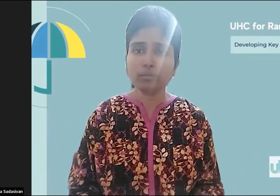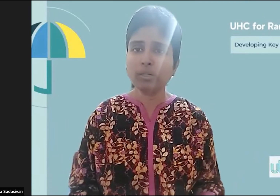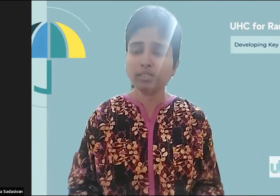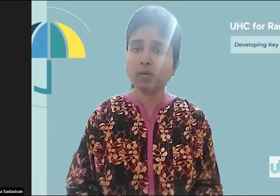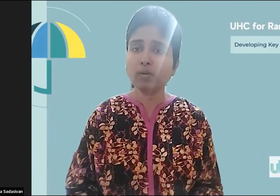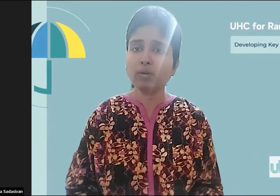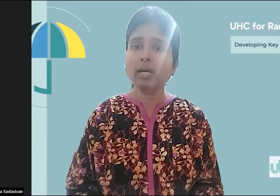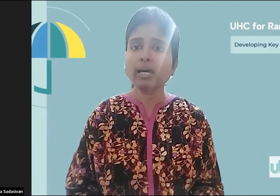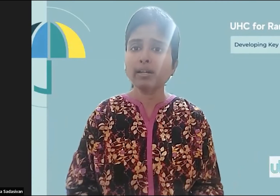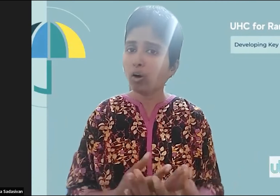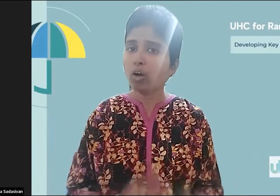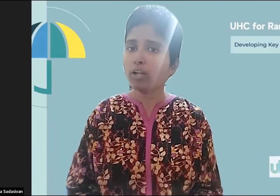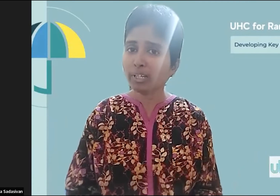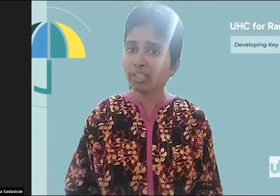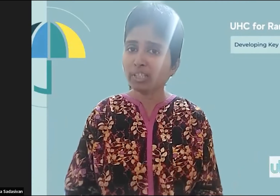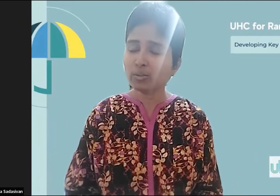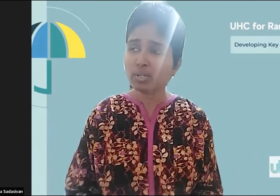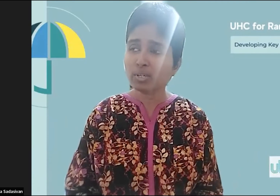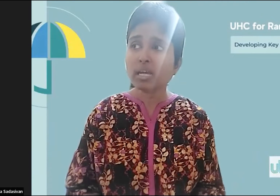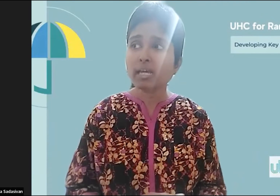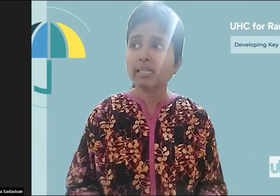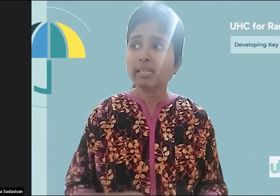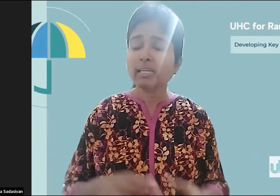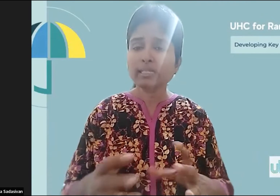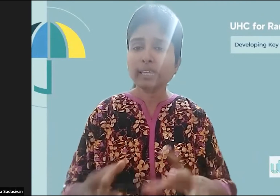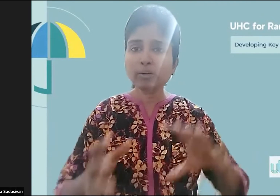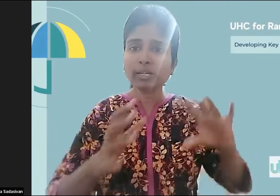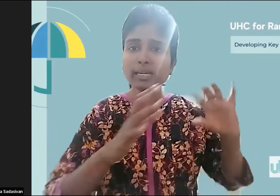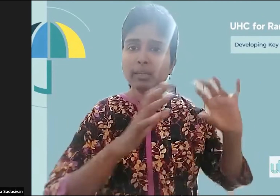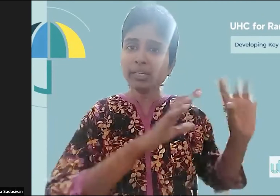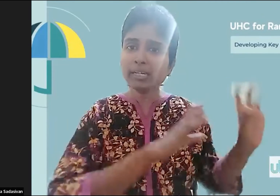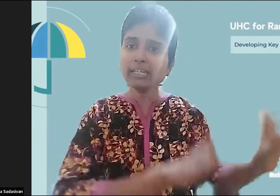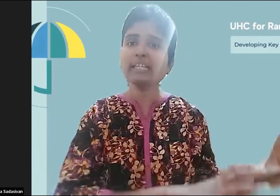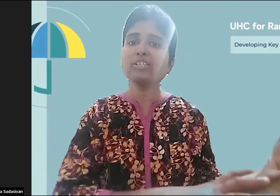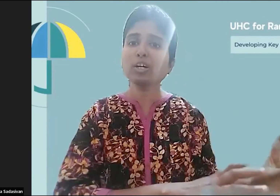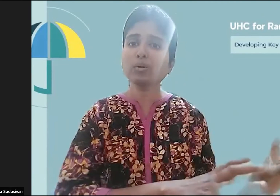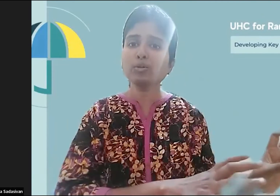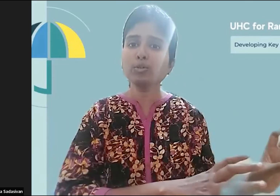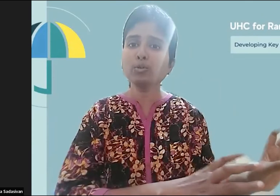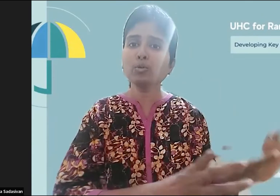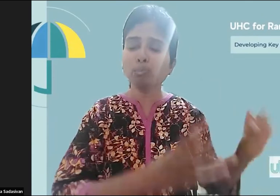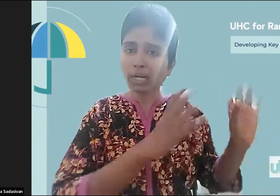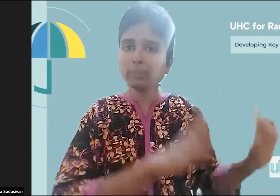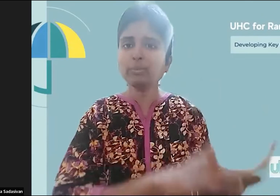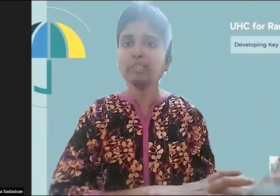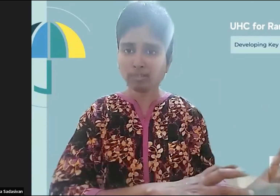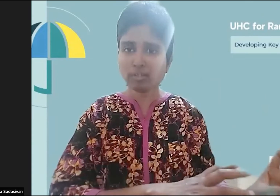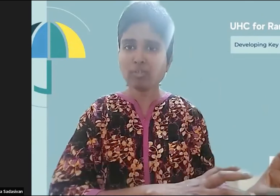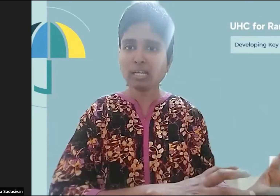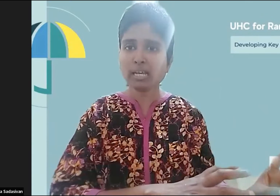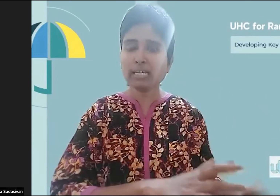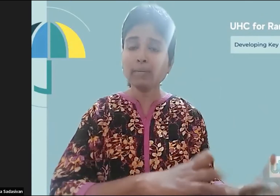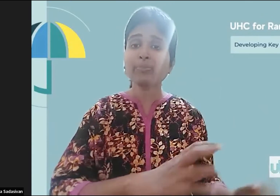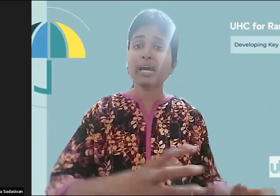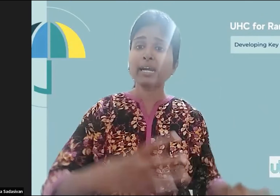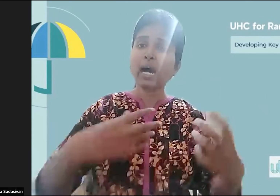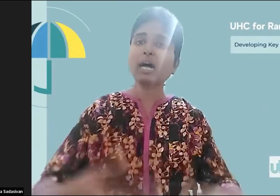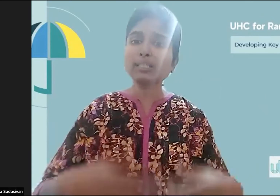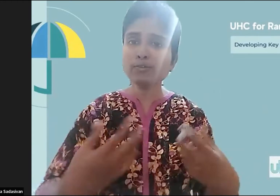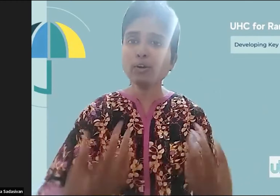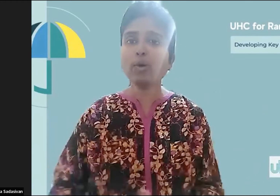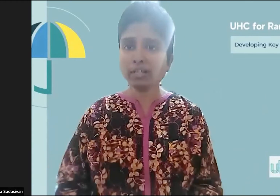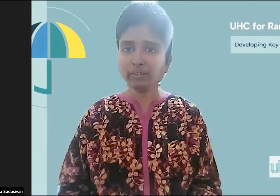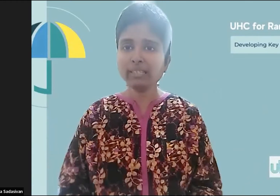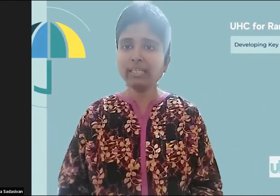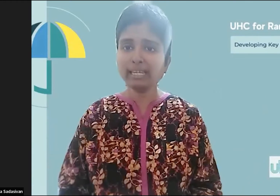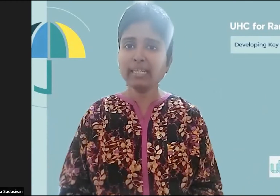come down, and all are wheelchair users, then they could immediately reach out to Multiple Sclerosis Society and ask